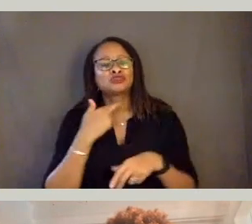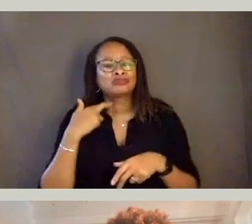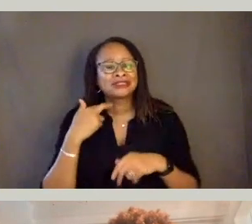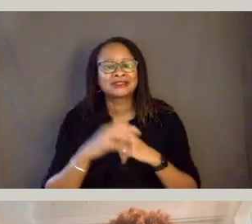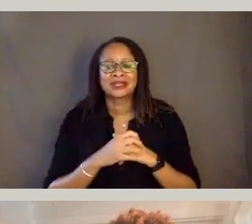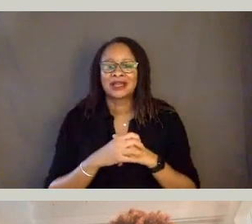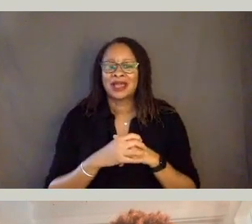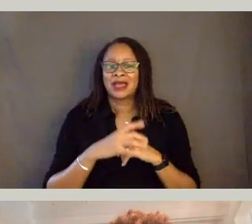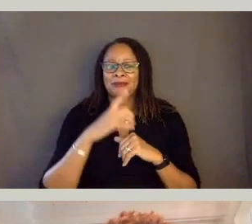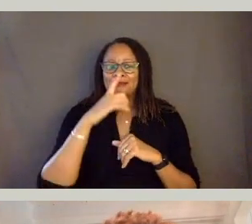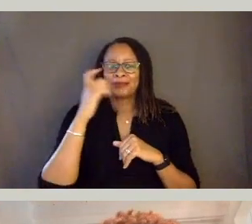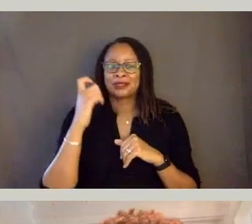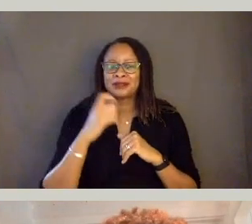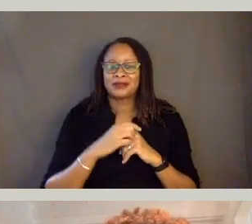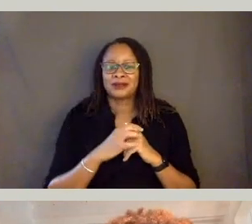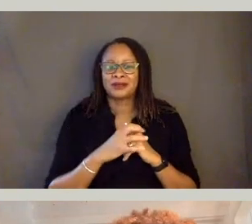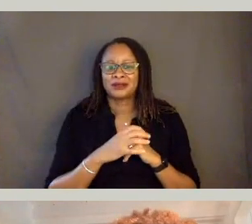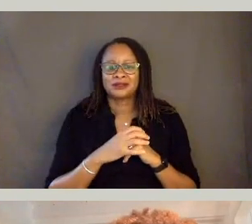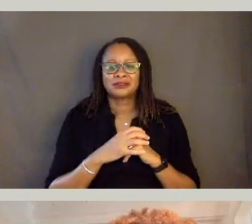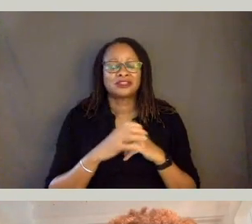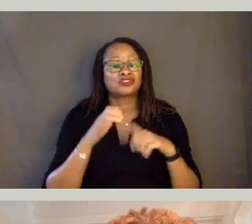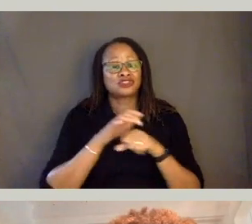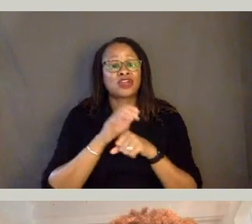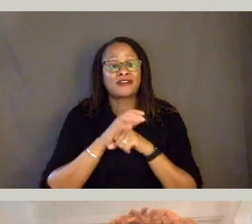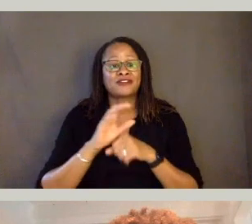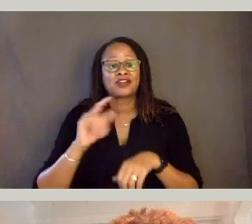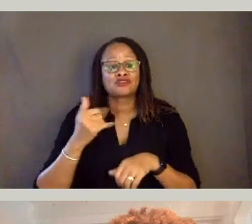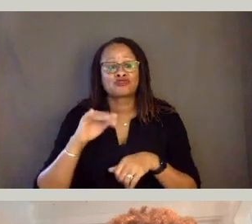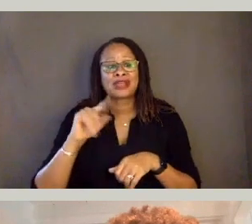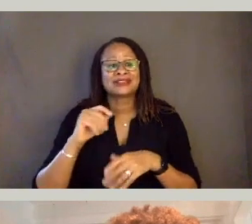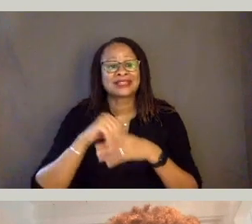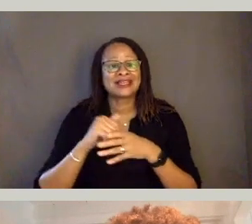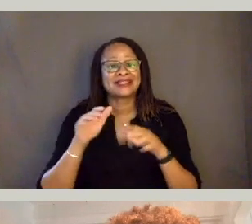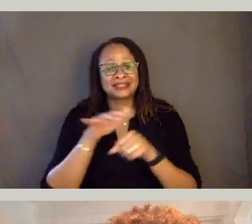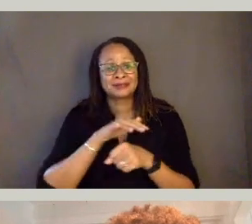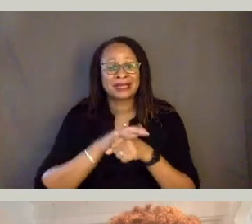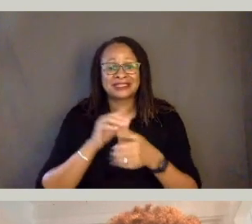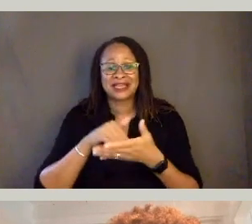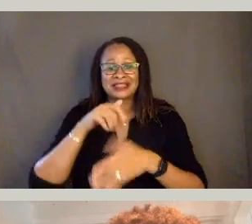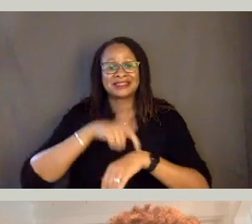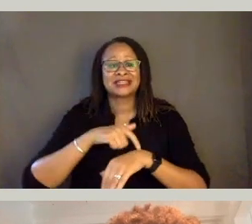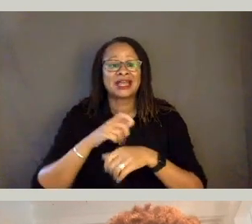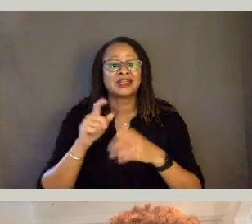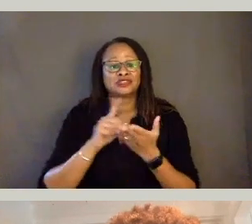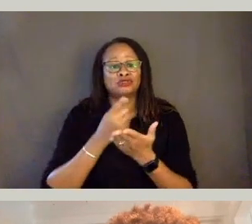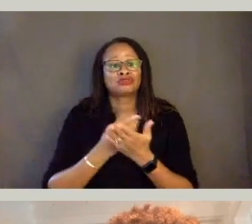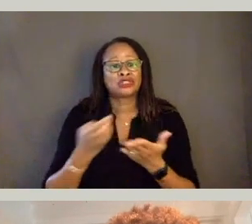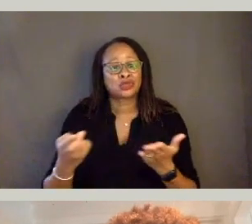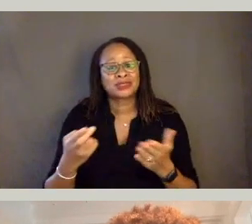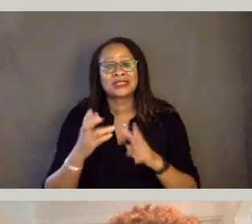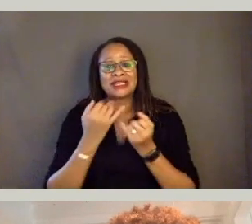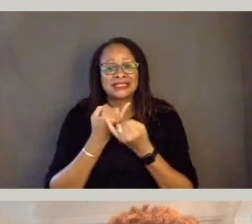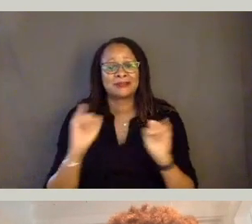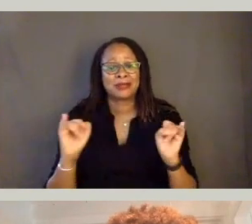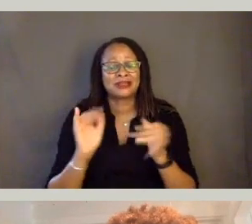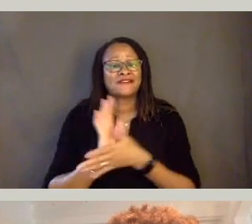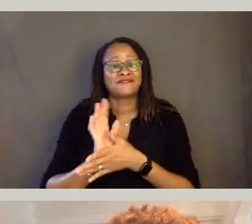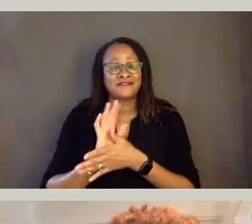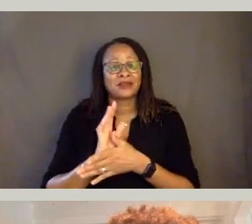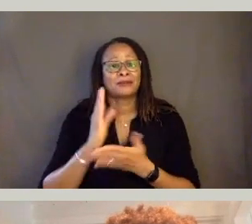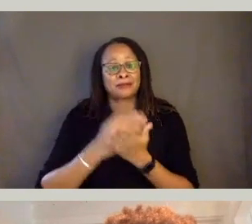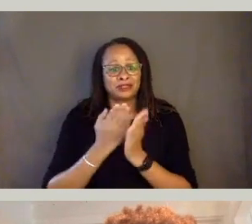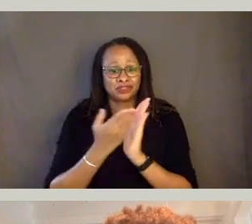there aren't enough grants in the space at this time, you know, to resource independent film budgets, recoupable funds are